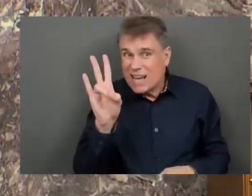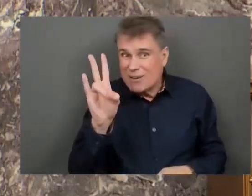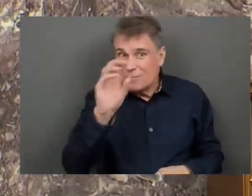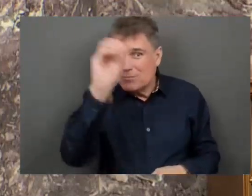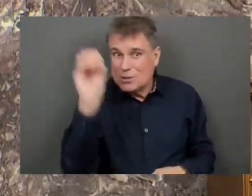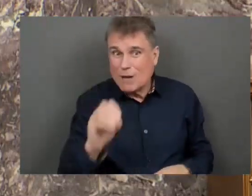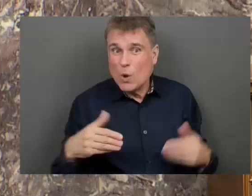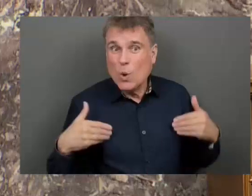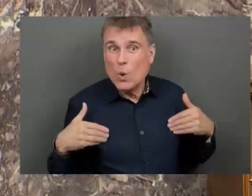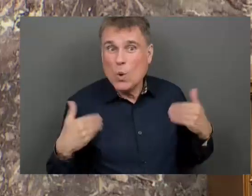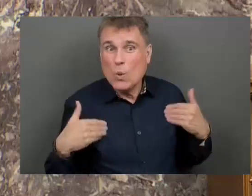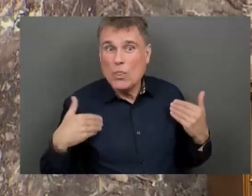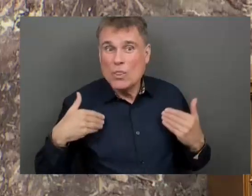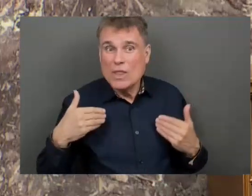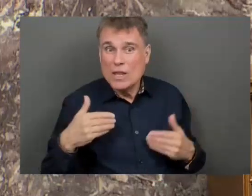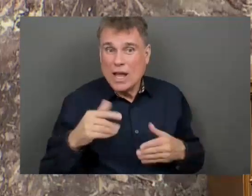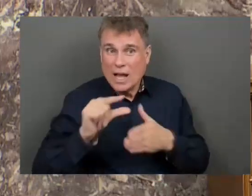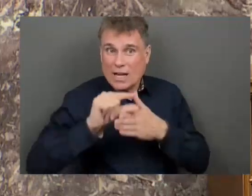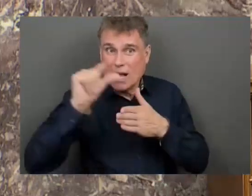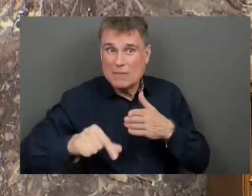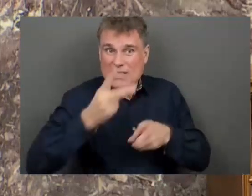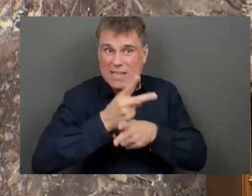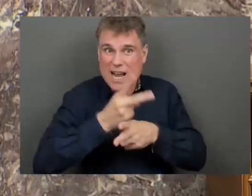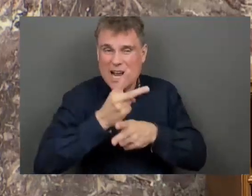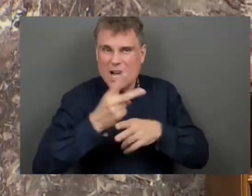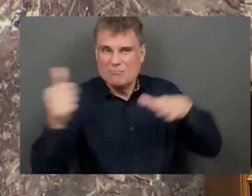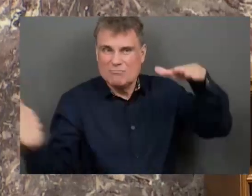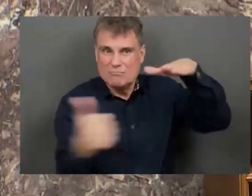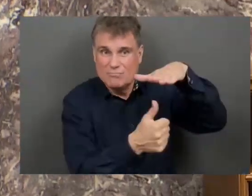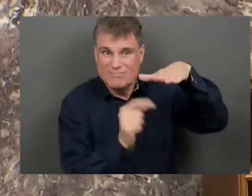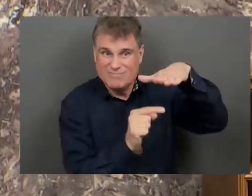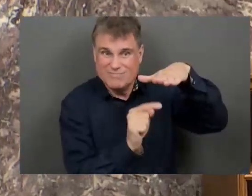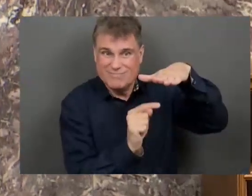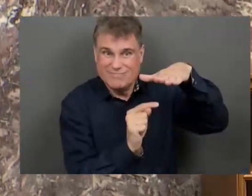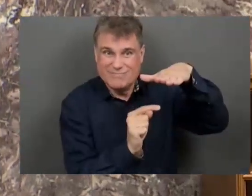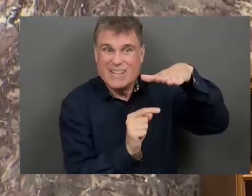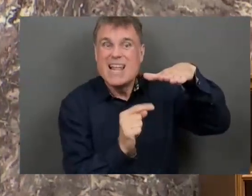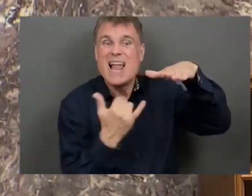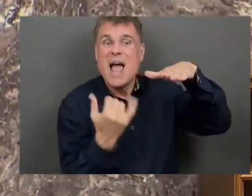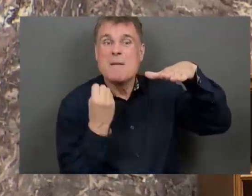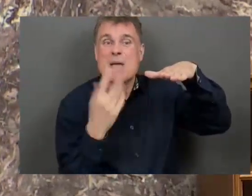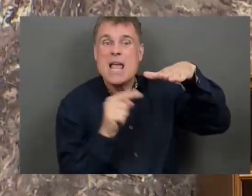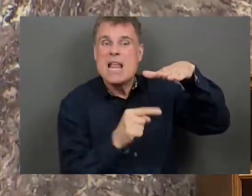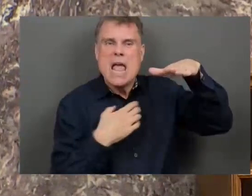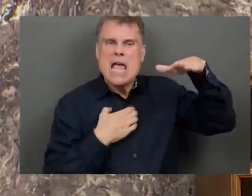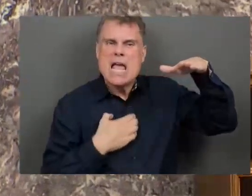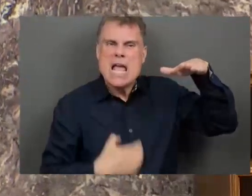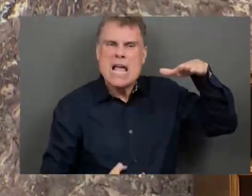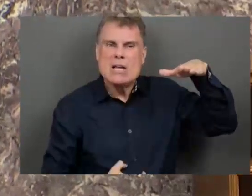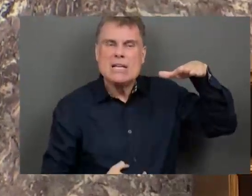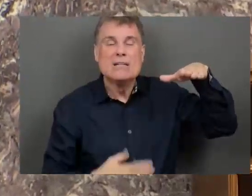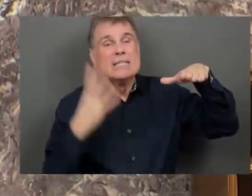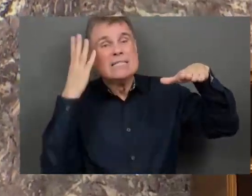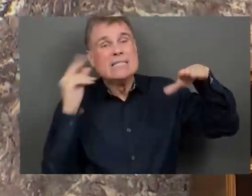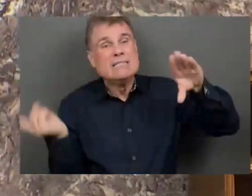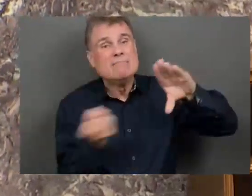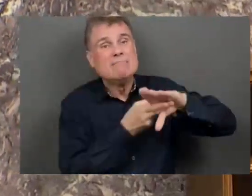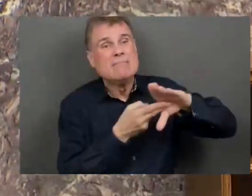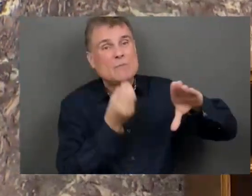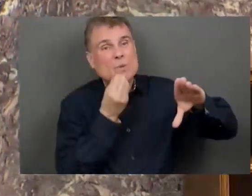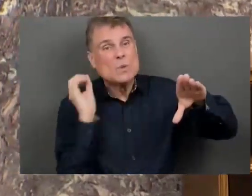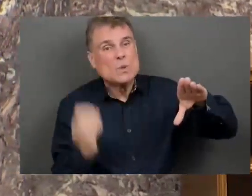90% can't afford 3 meals a day. How does this social development minister explain a system that lets young people enter